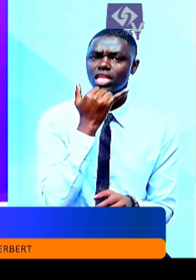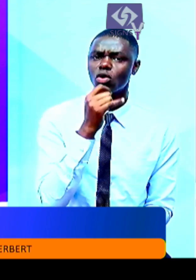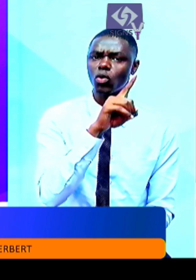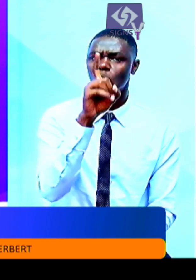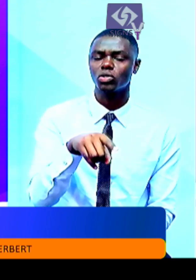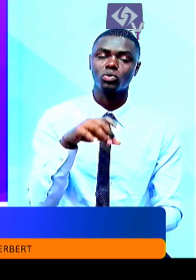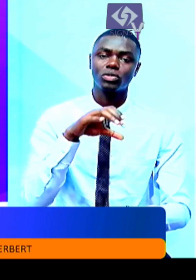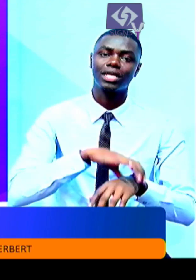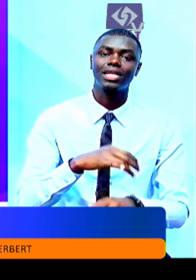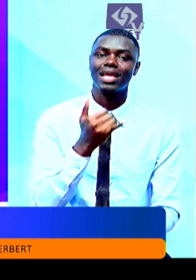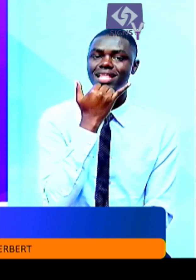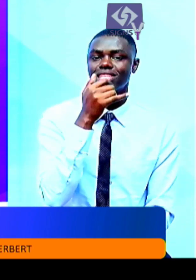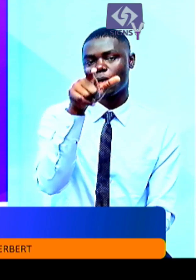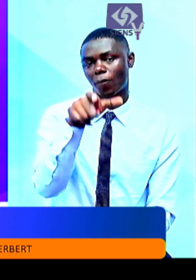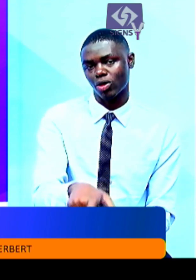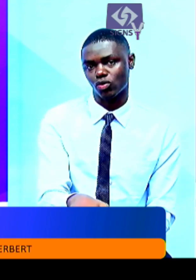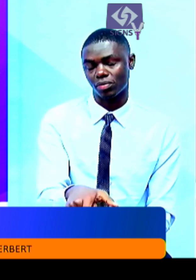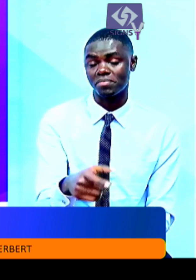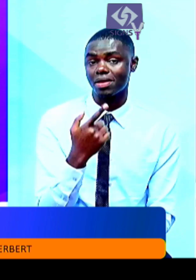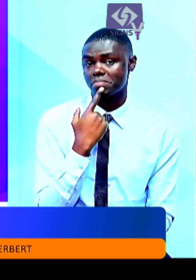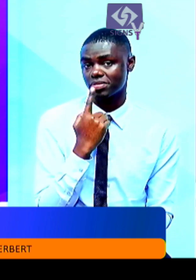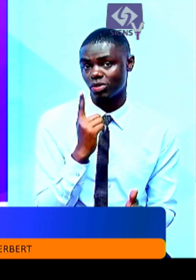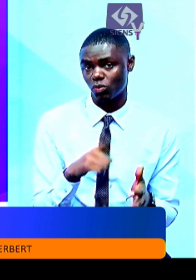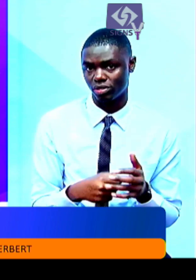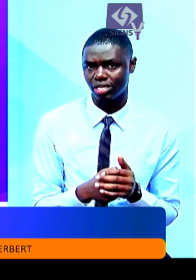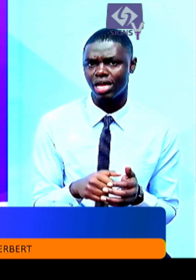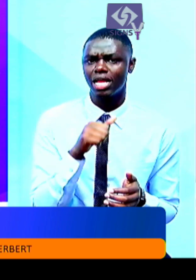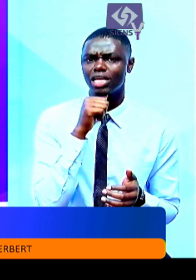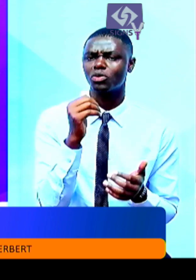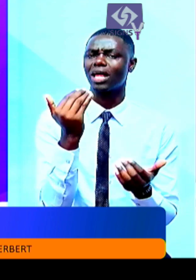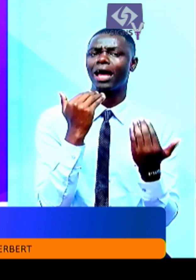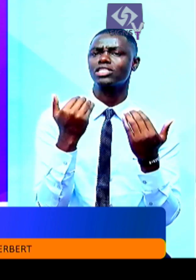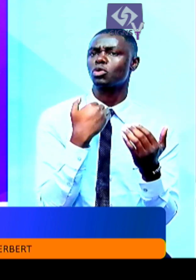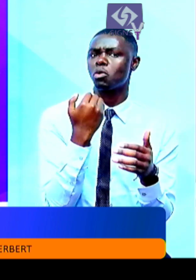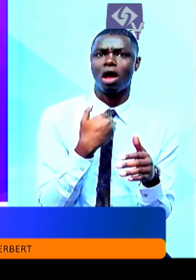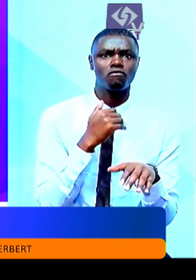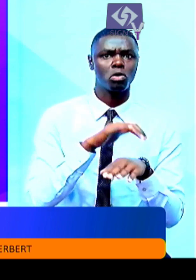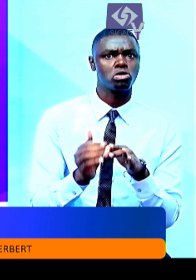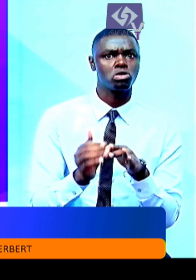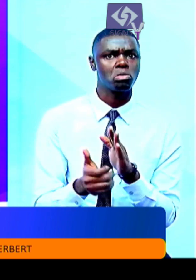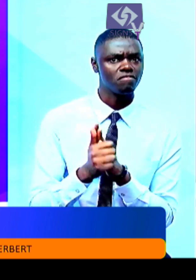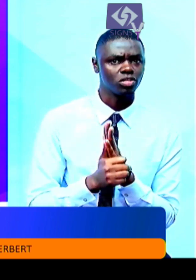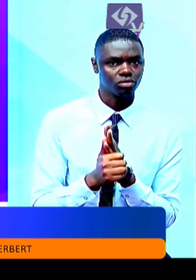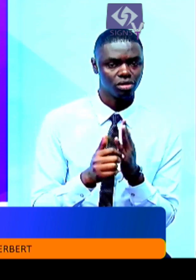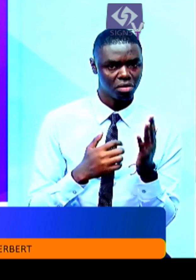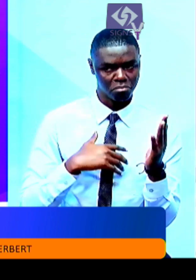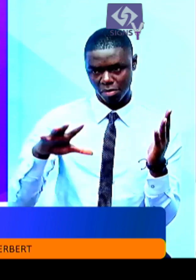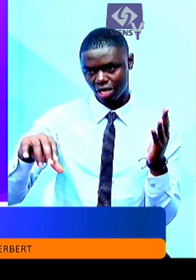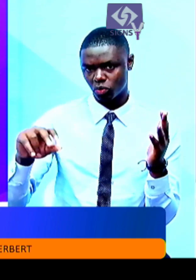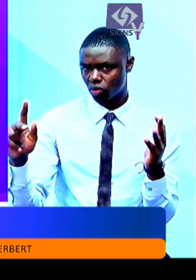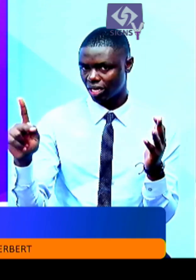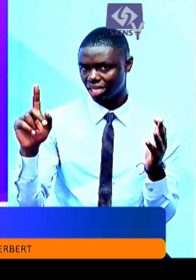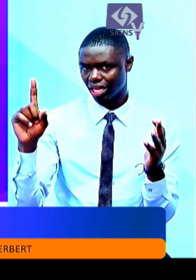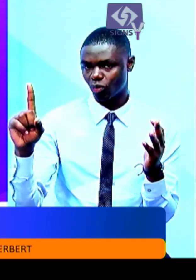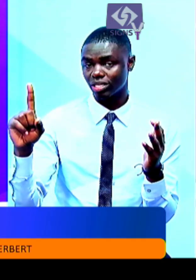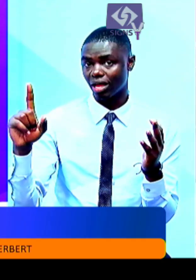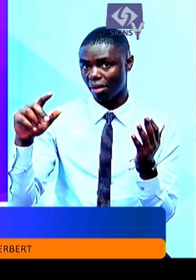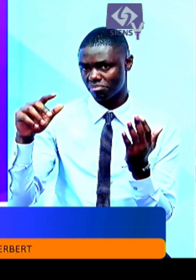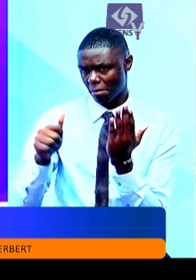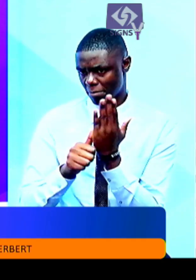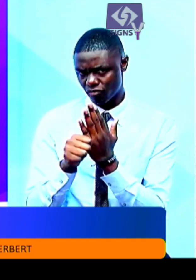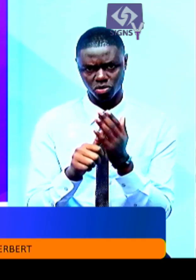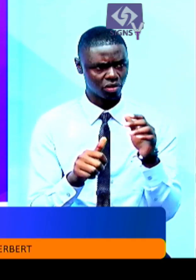the wrong person. Yeah. And I said that let's not ask who has a good manifesto, because I took the Kenya Kwanza manifesto and I